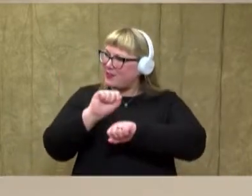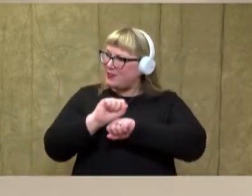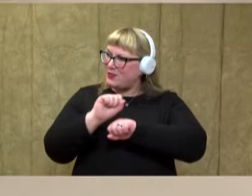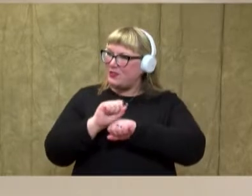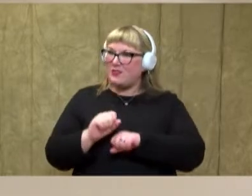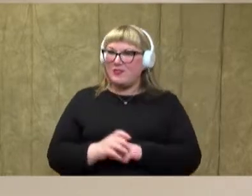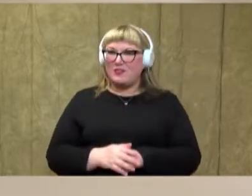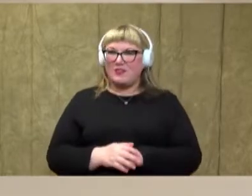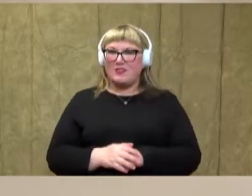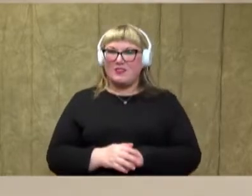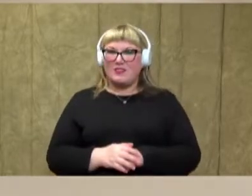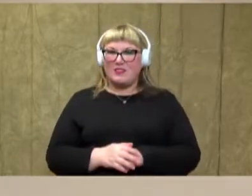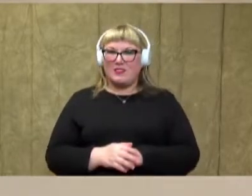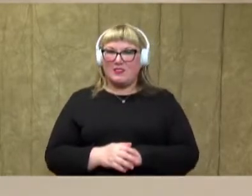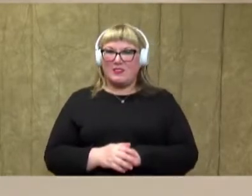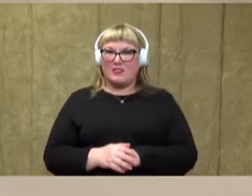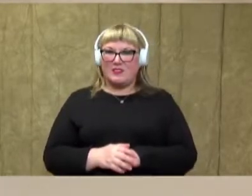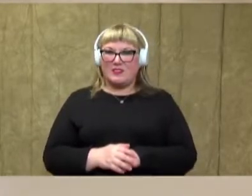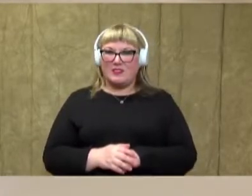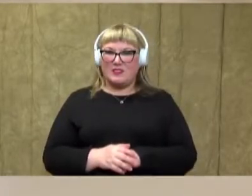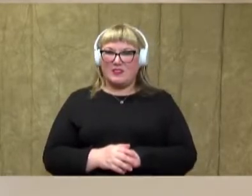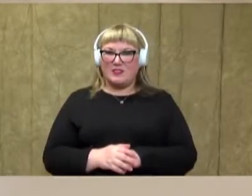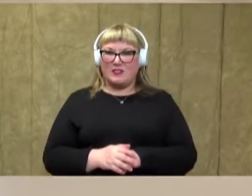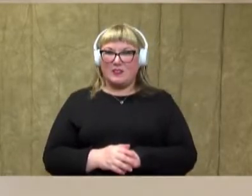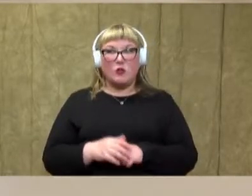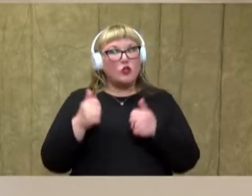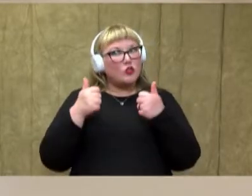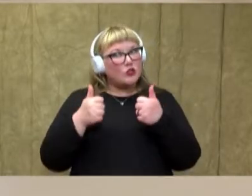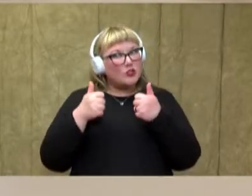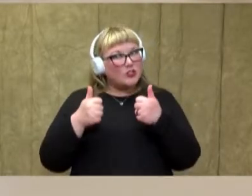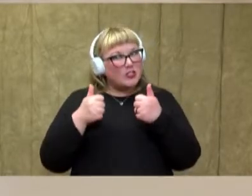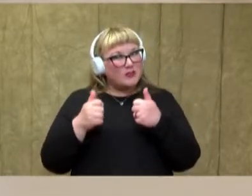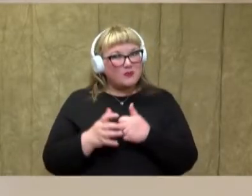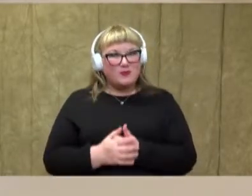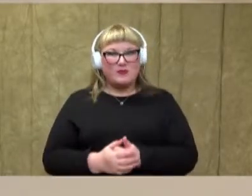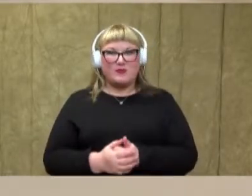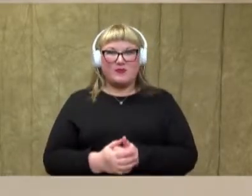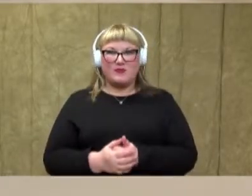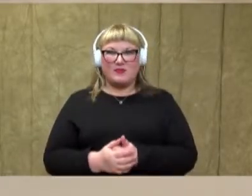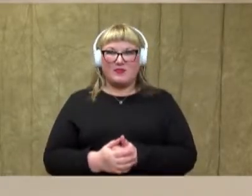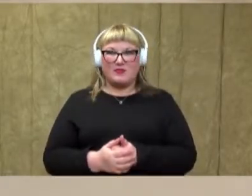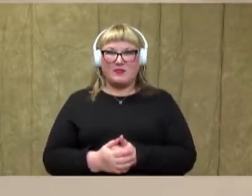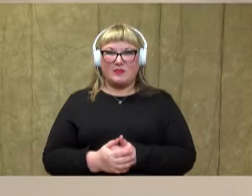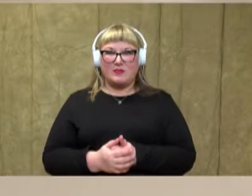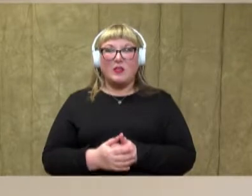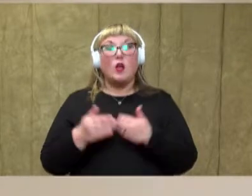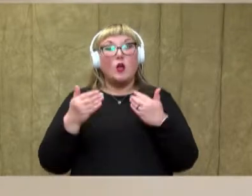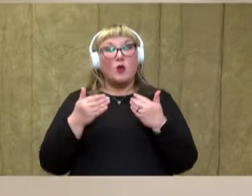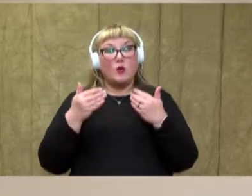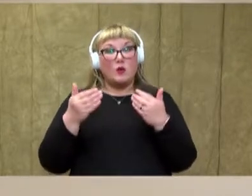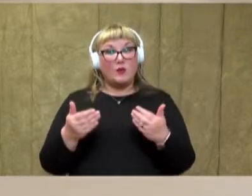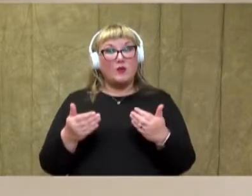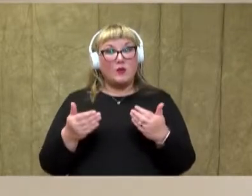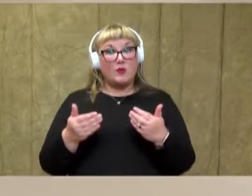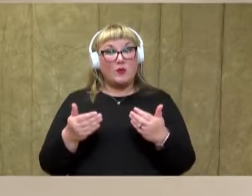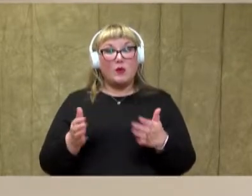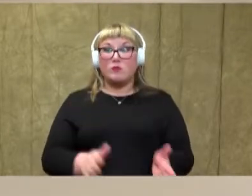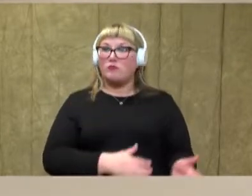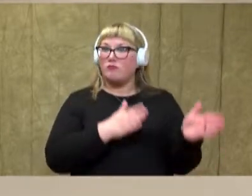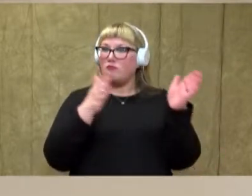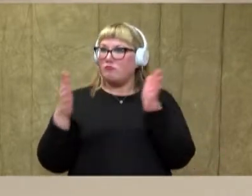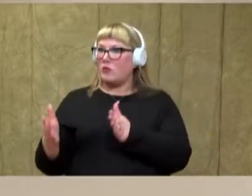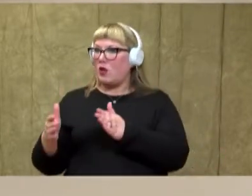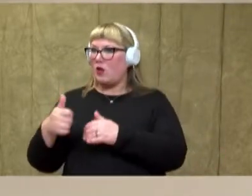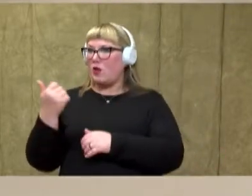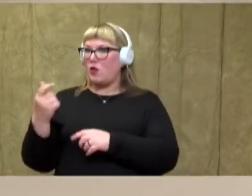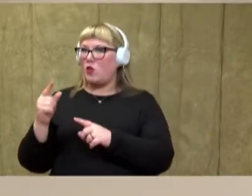going right through all of those sounds. Beautiful, friends, great job. We're going to go ahead and we're going to move on to another